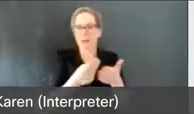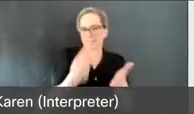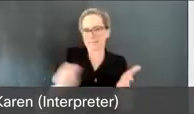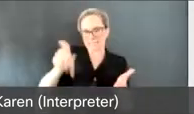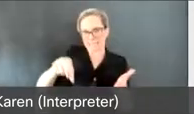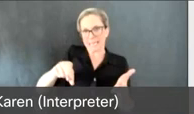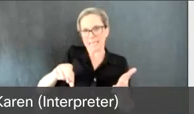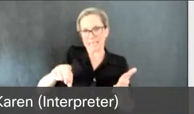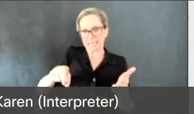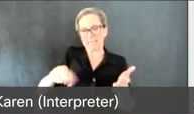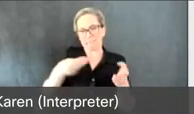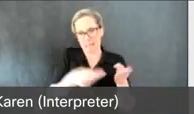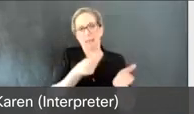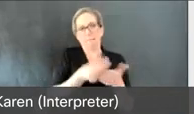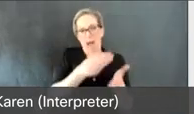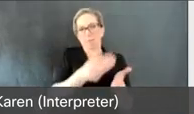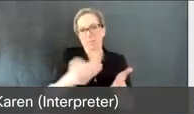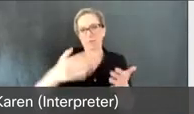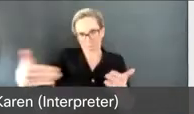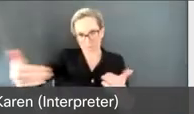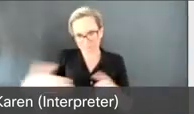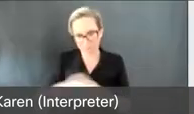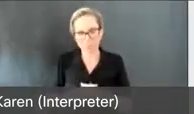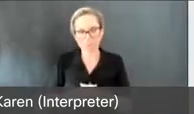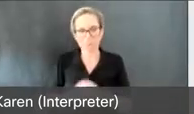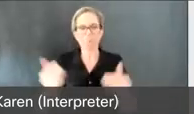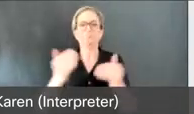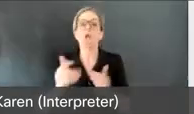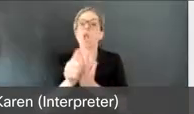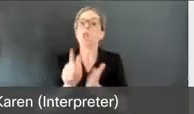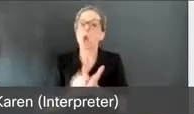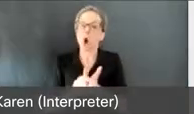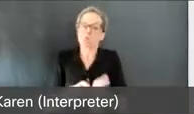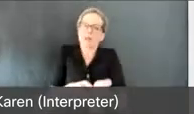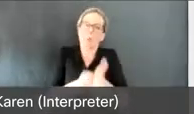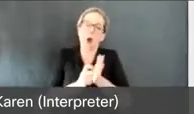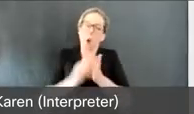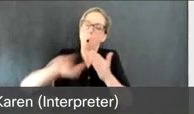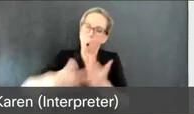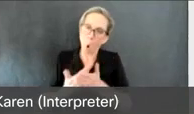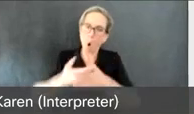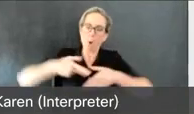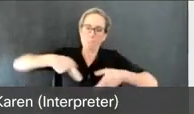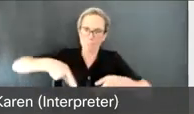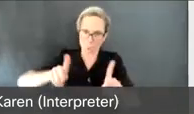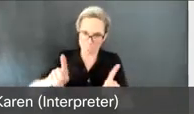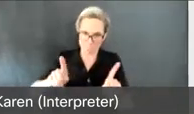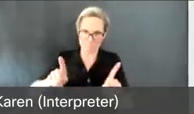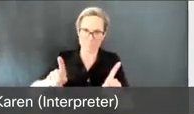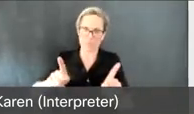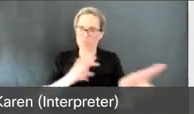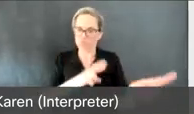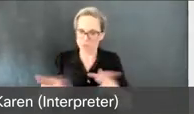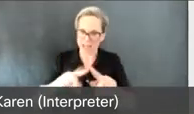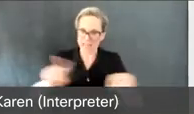The law requires that all the permits be in place before the contractor can begin the